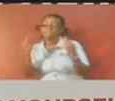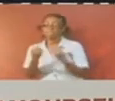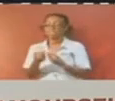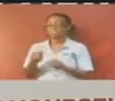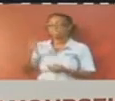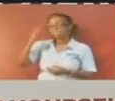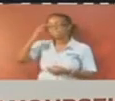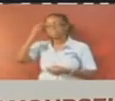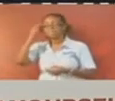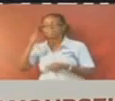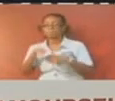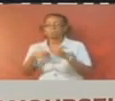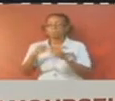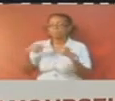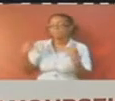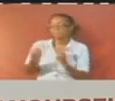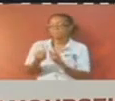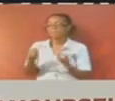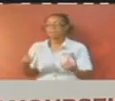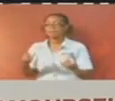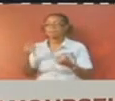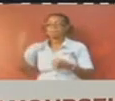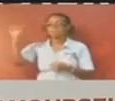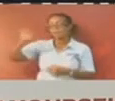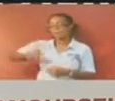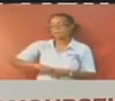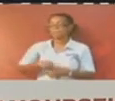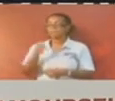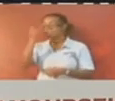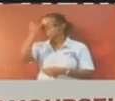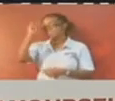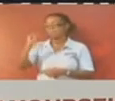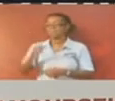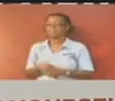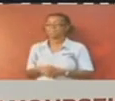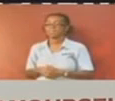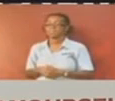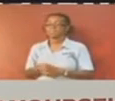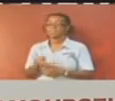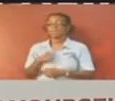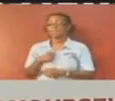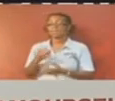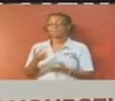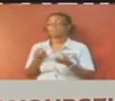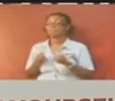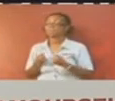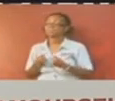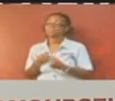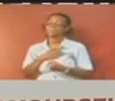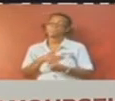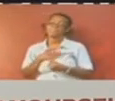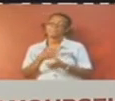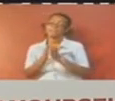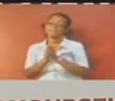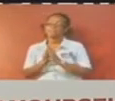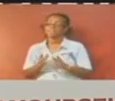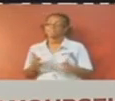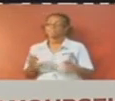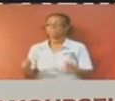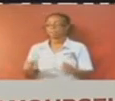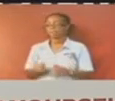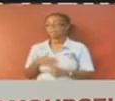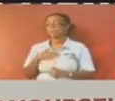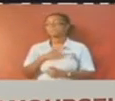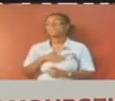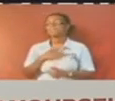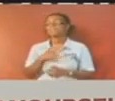by Kamala Prasad Bisesa, the honorable member, to rein in her chief vaccine spokesperson.